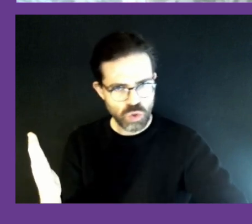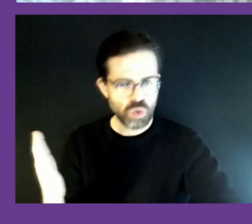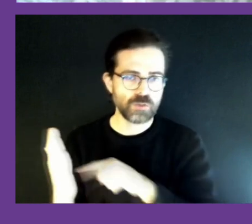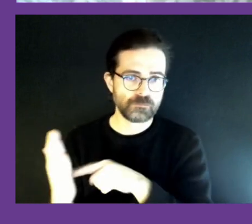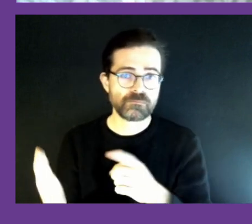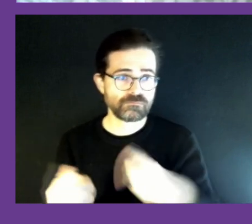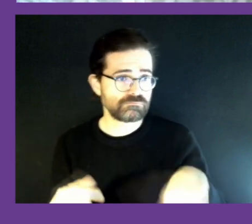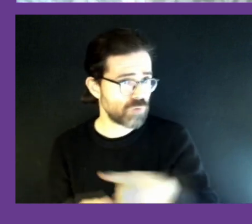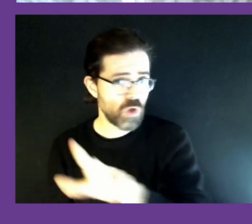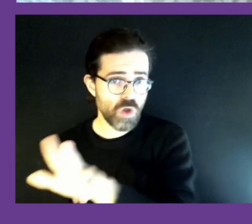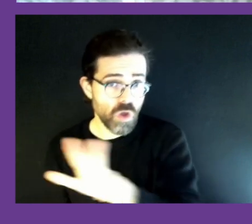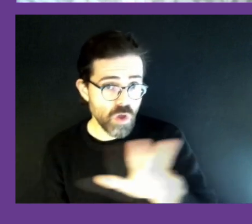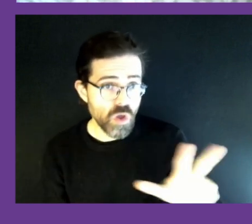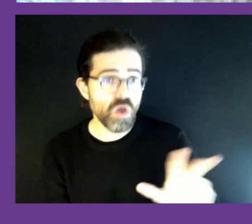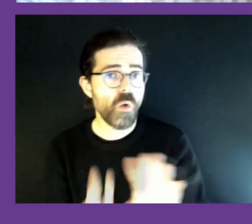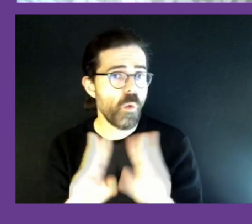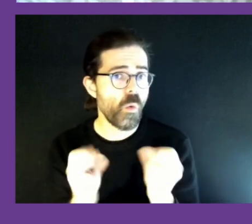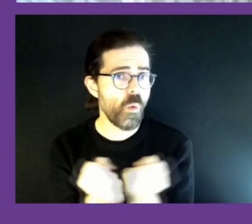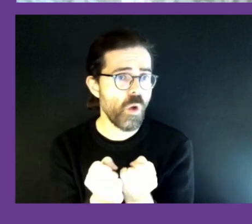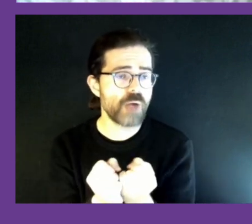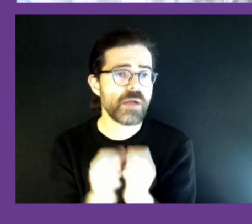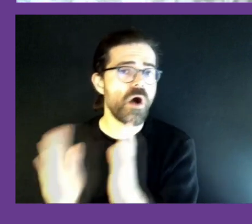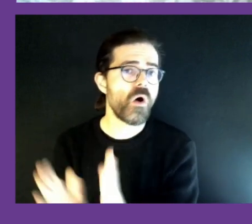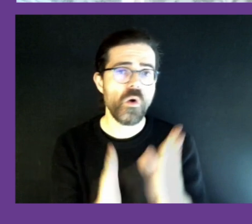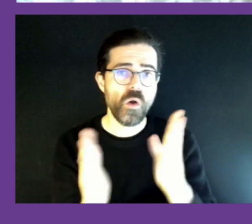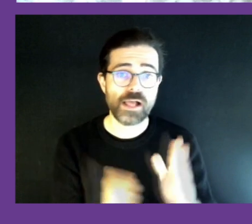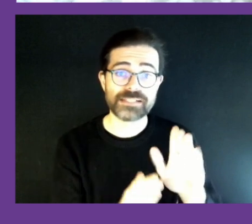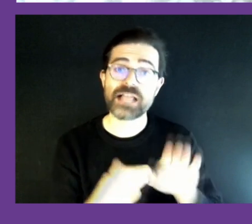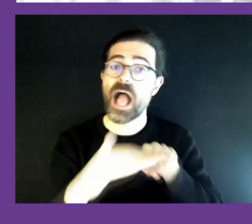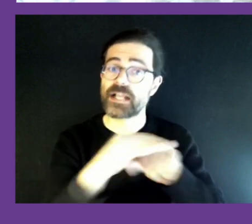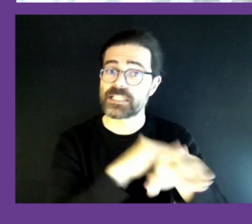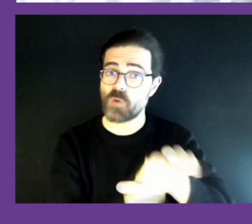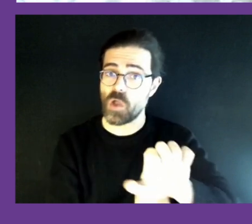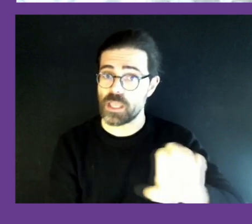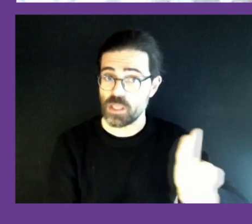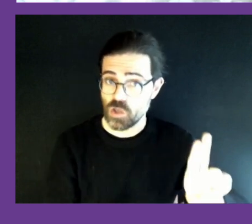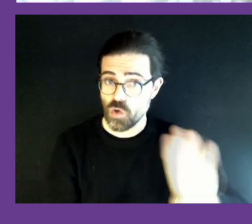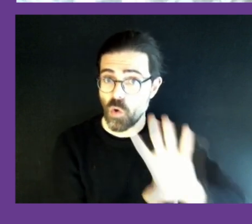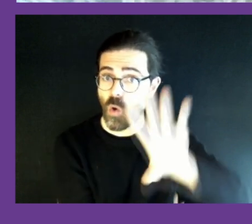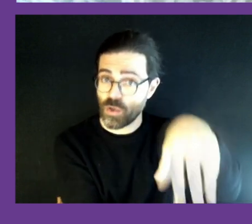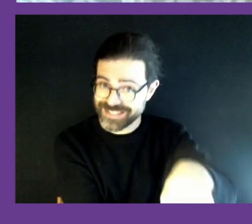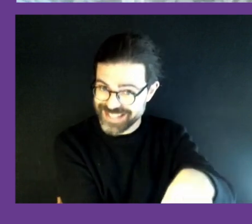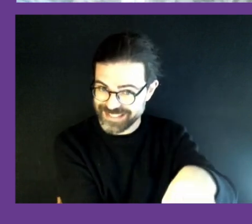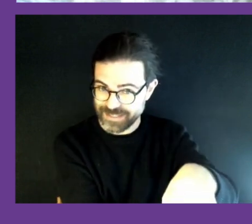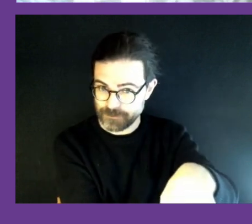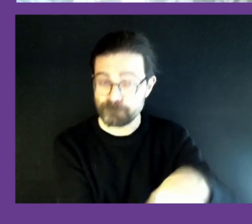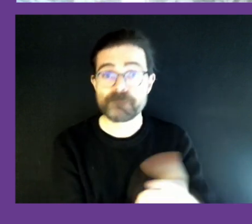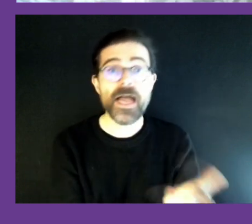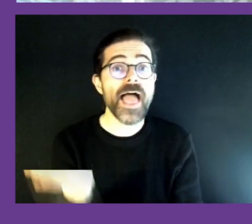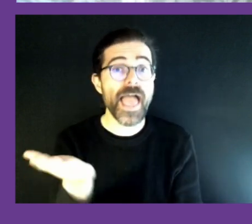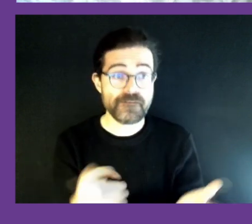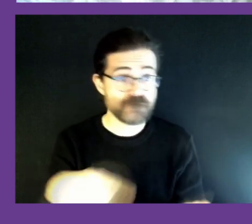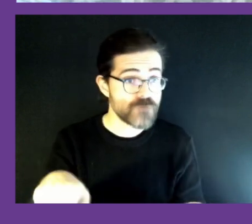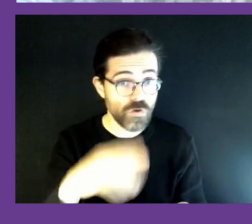with the AccessibleEU Center, which is a EU project. And if you are familiar with EU projects, you know that